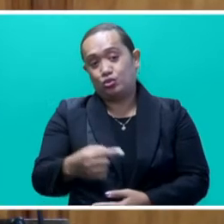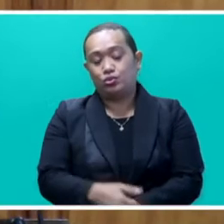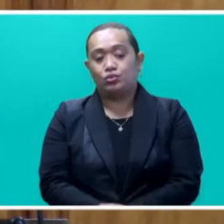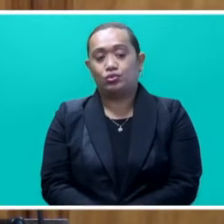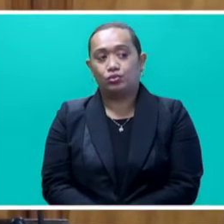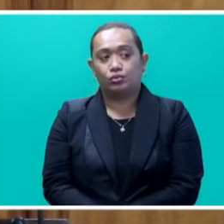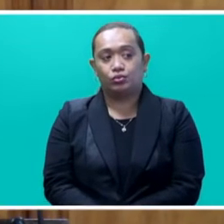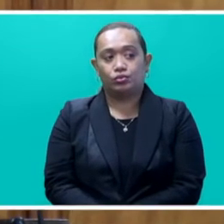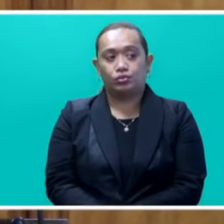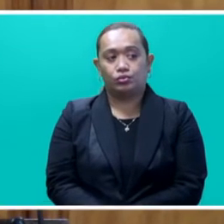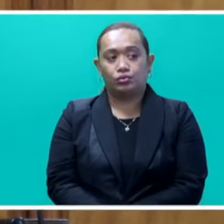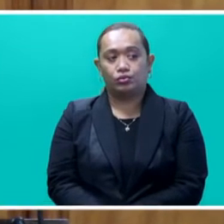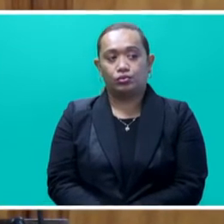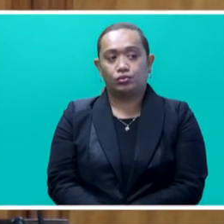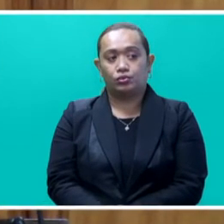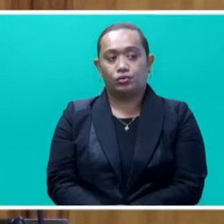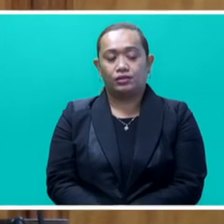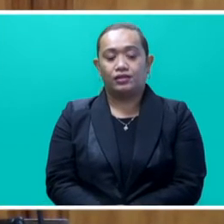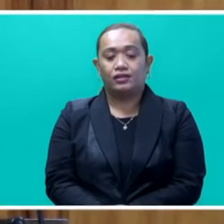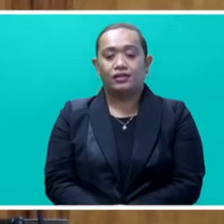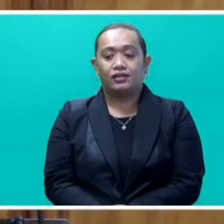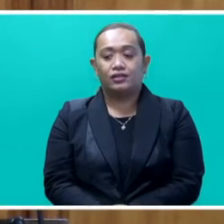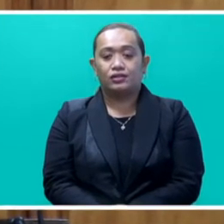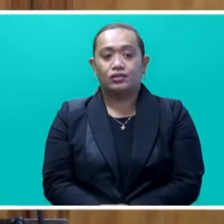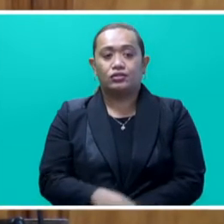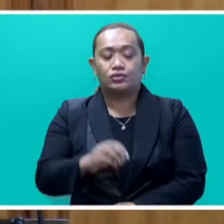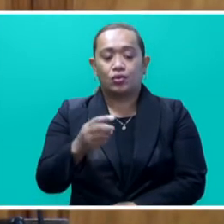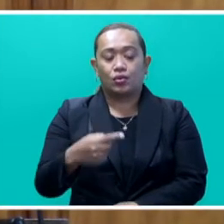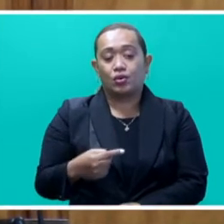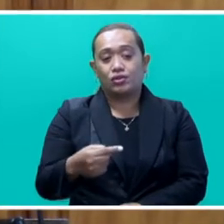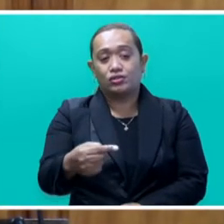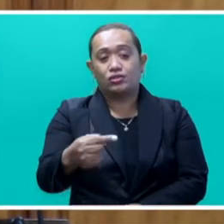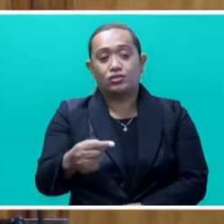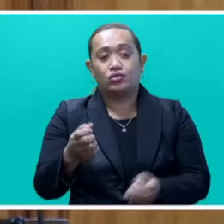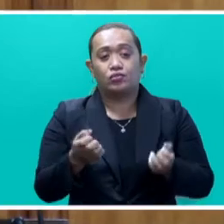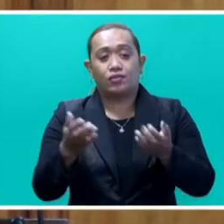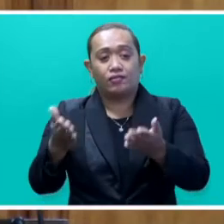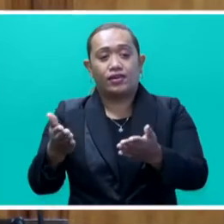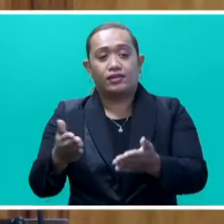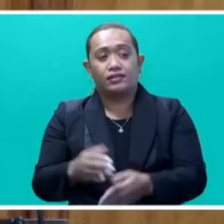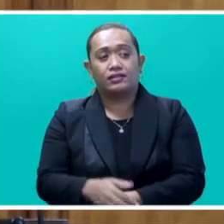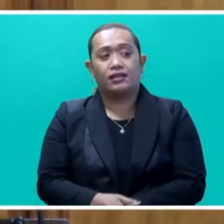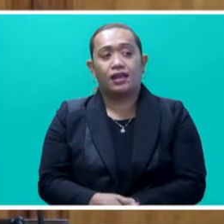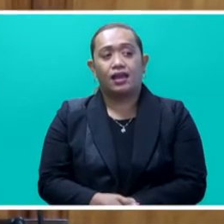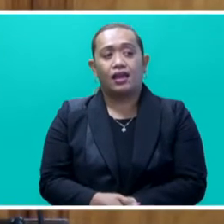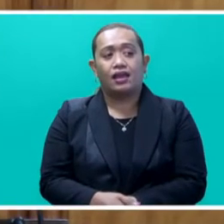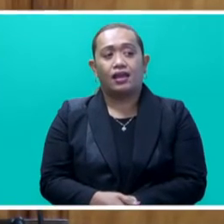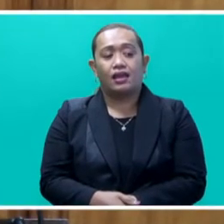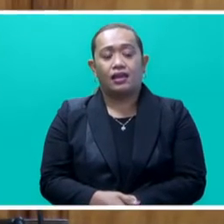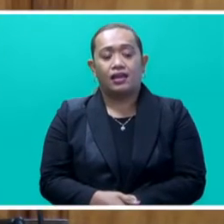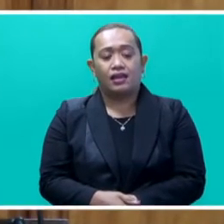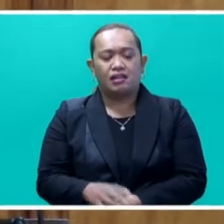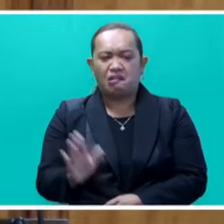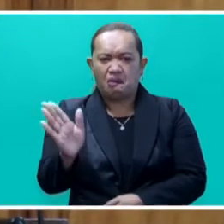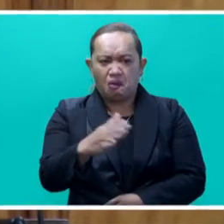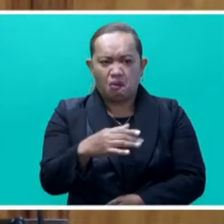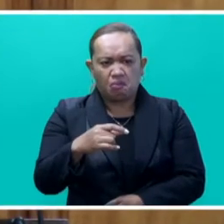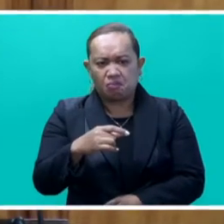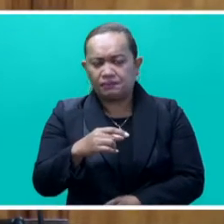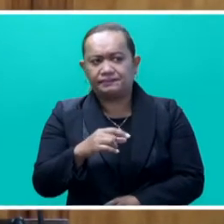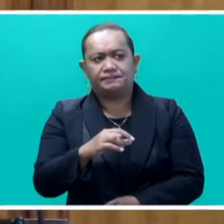The agricultural sector continues to provide food to the people. Not all that we eat is imported.